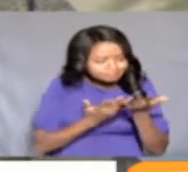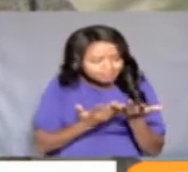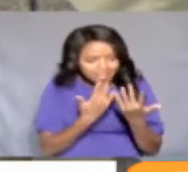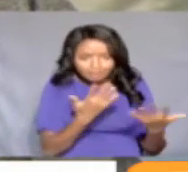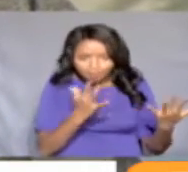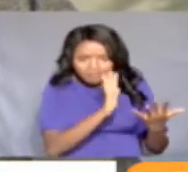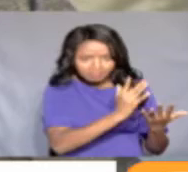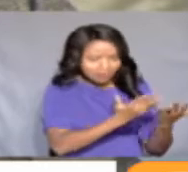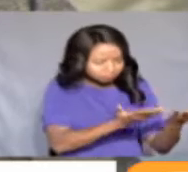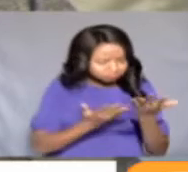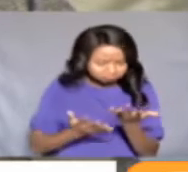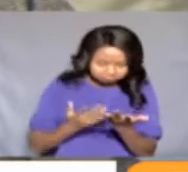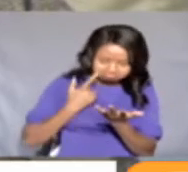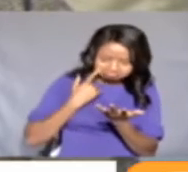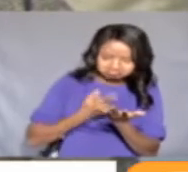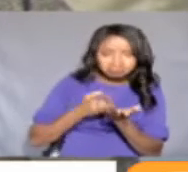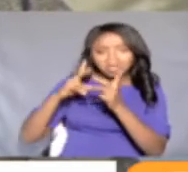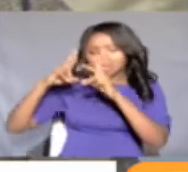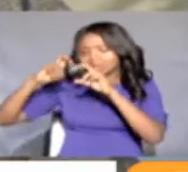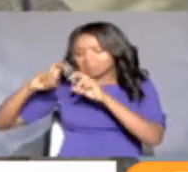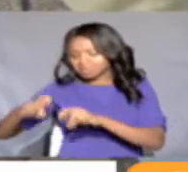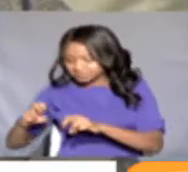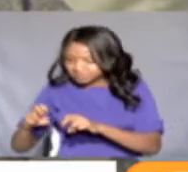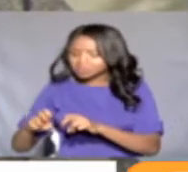research, and then get them